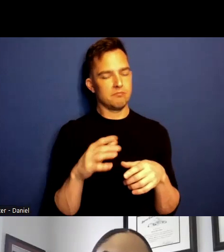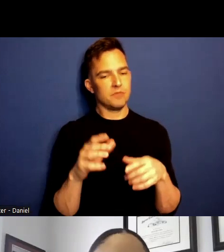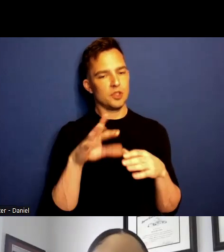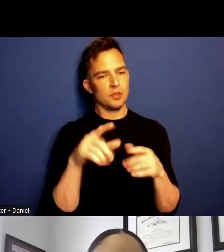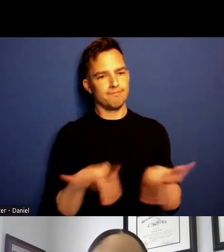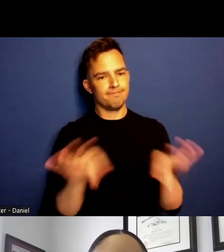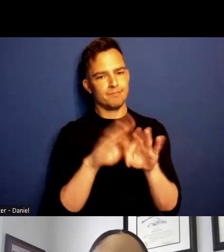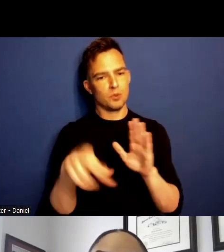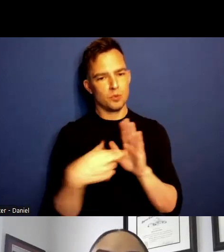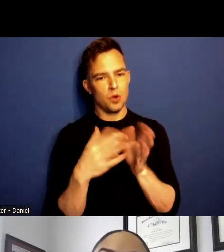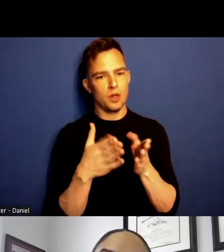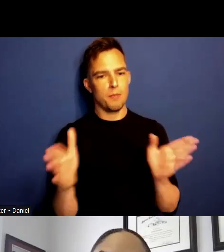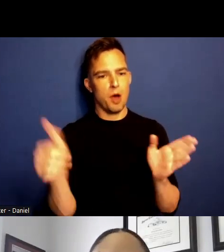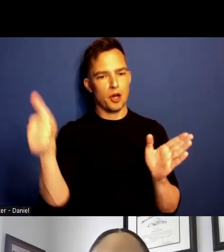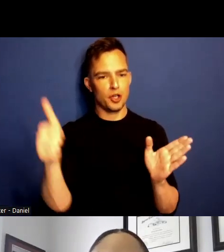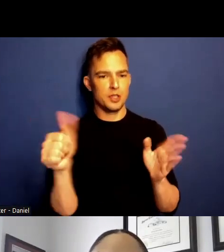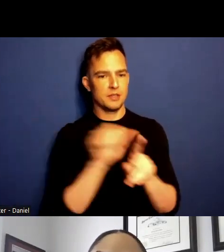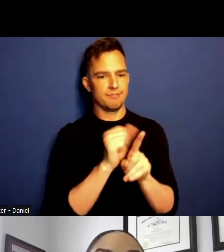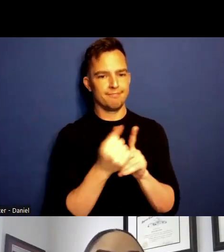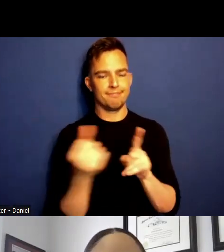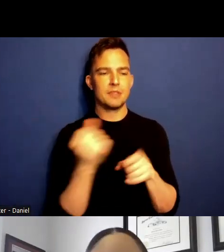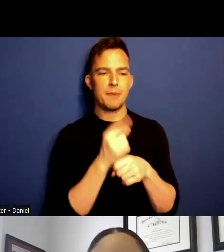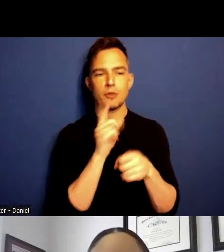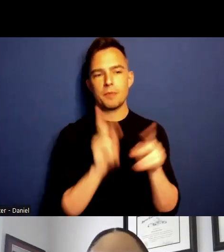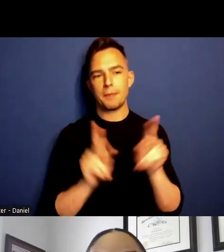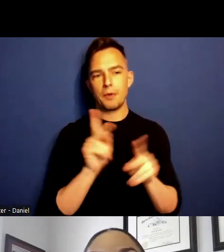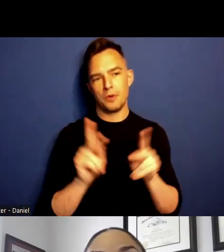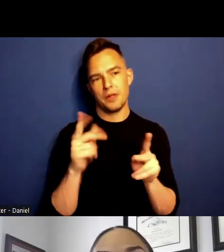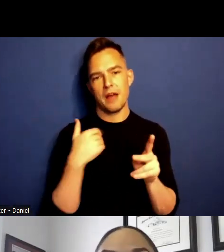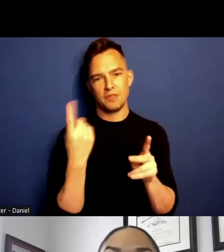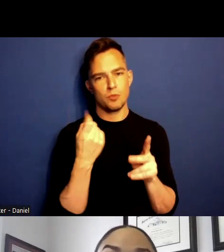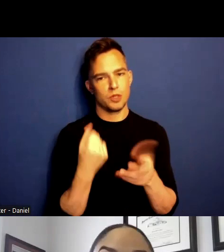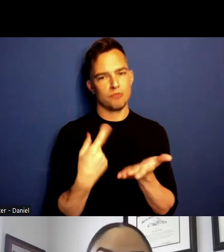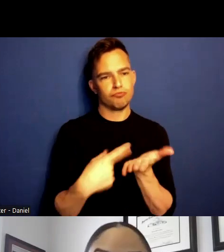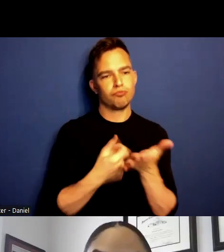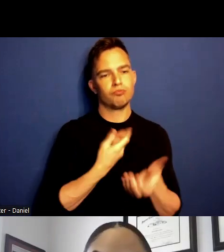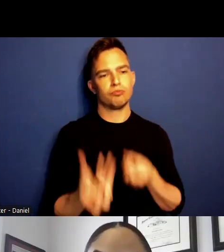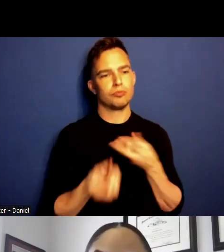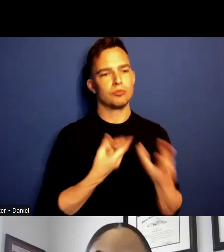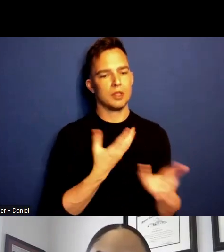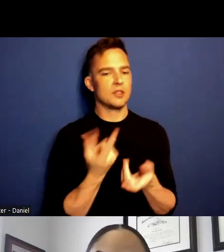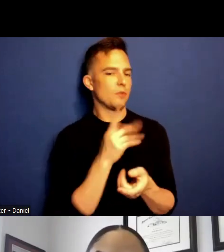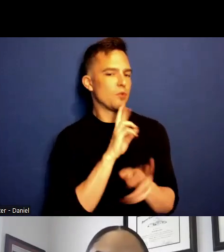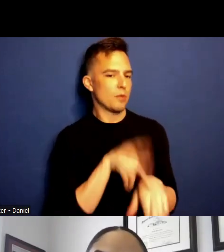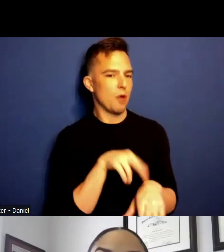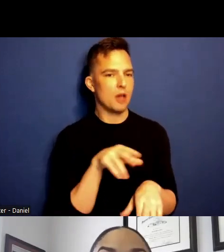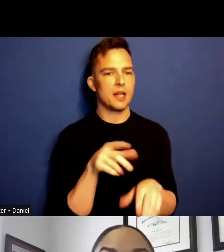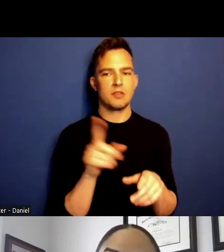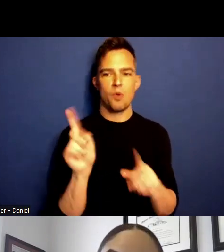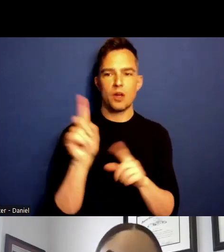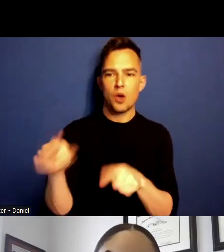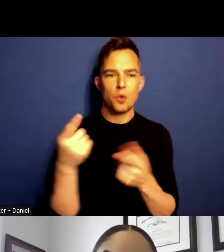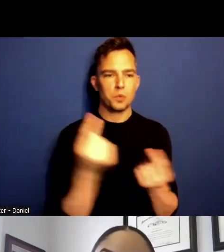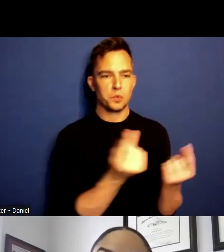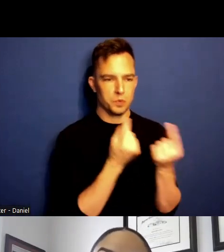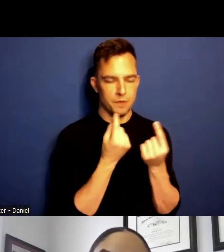crisis care continuum that ensures individuals have someone to talk to, someone to respond, and somewhere to go.